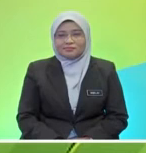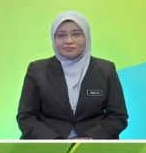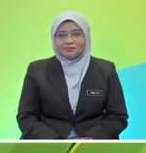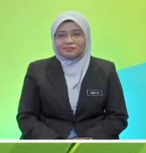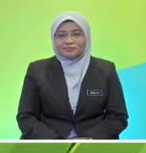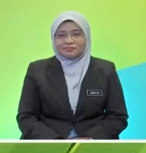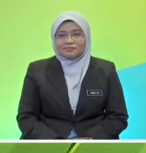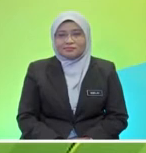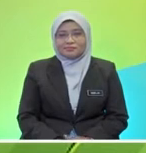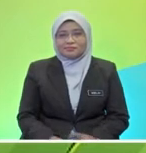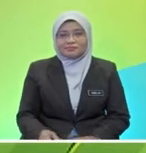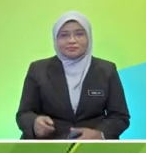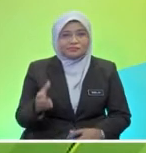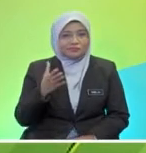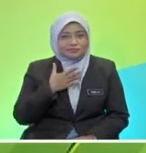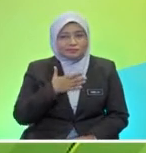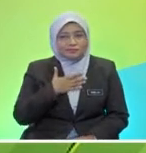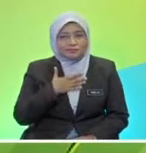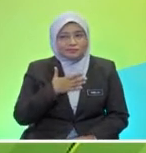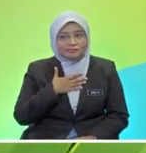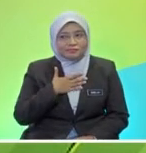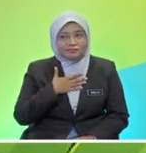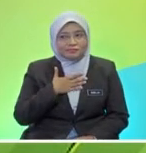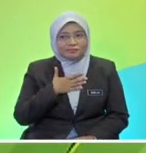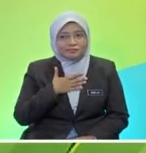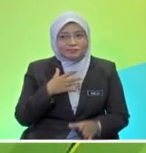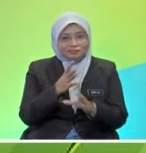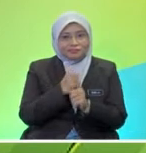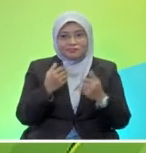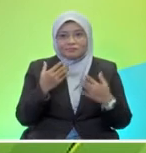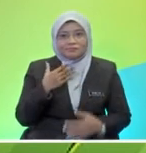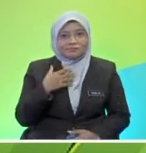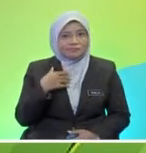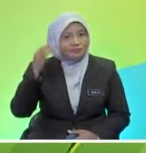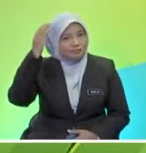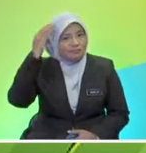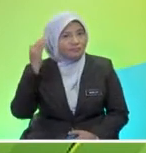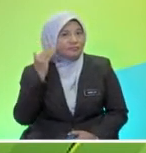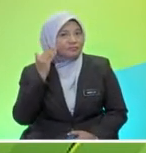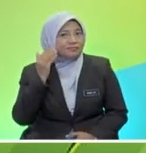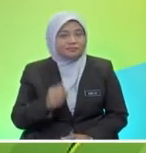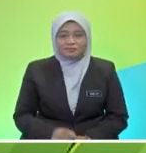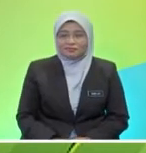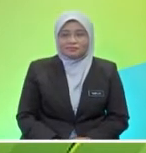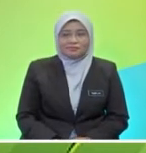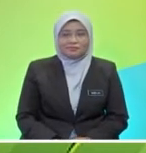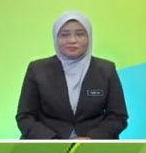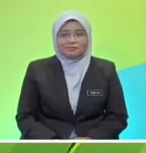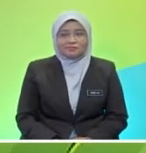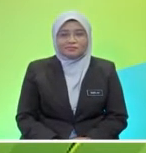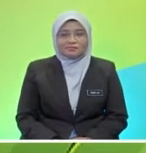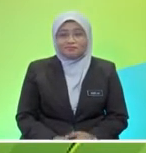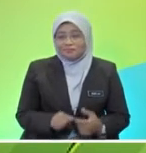I've got a head. Mm-hmm. Okay, we have one head, so we say I've got a head. Okay, the